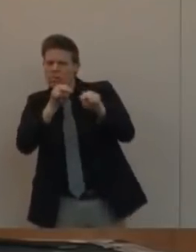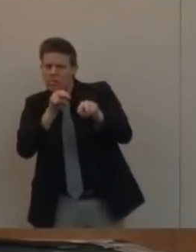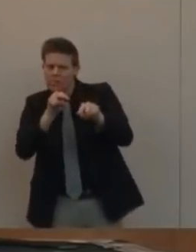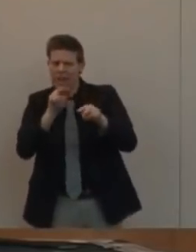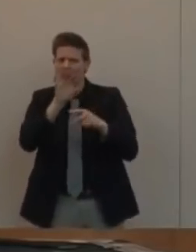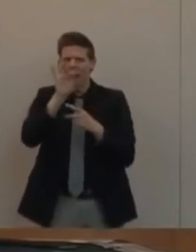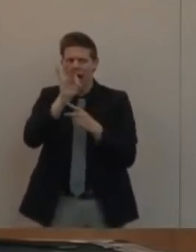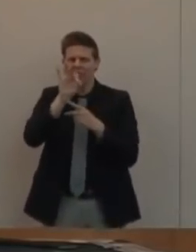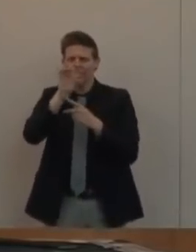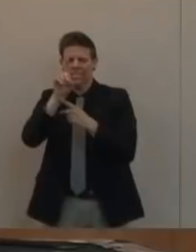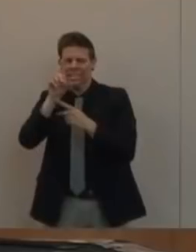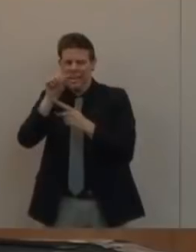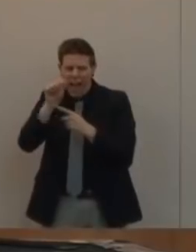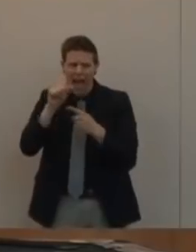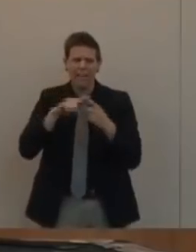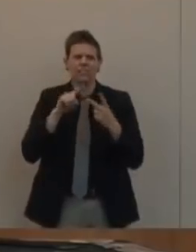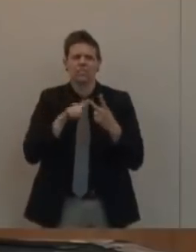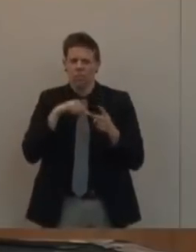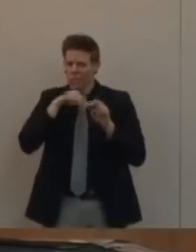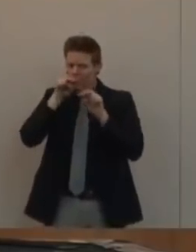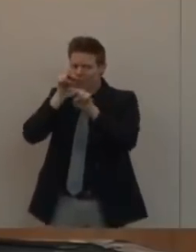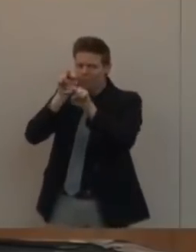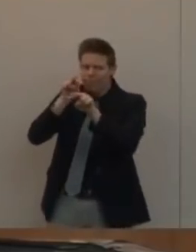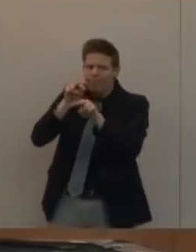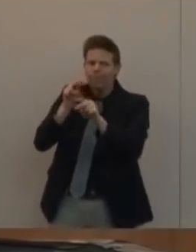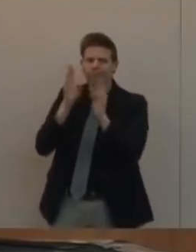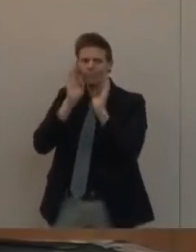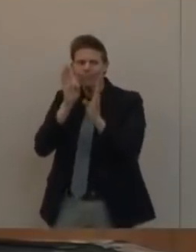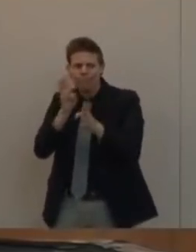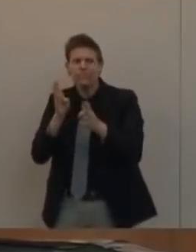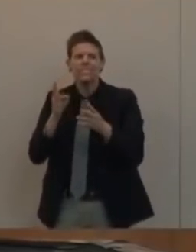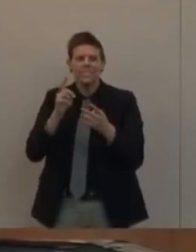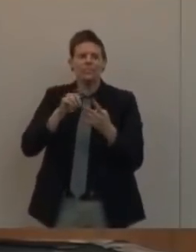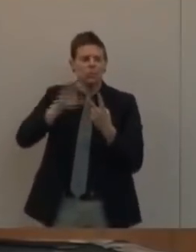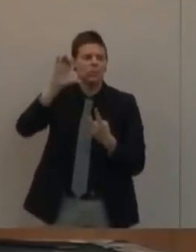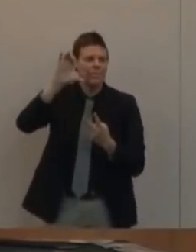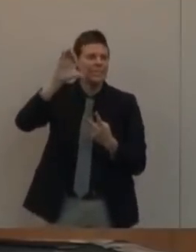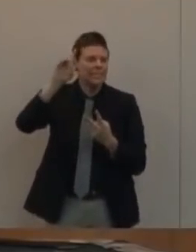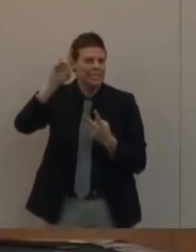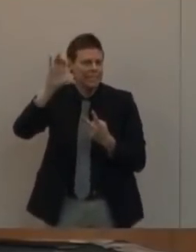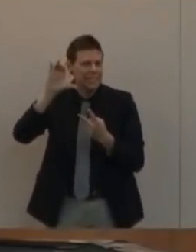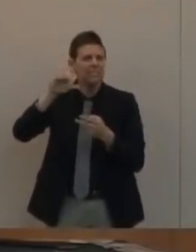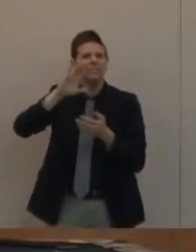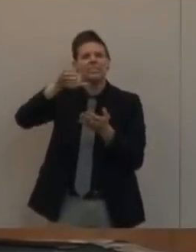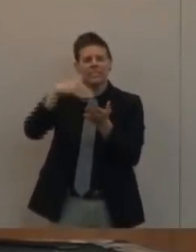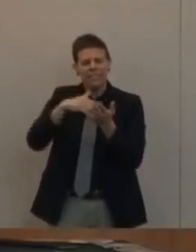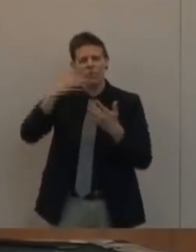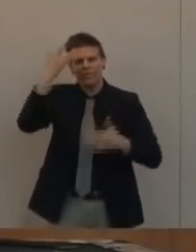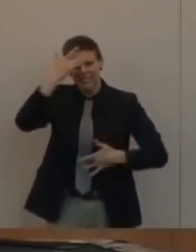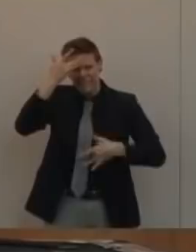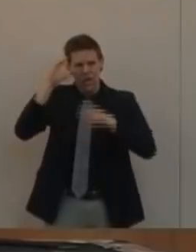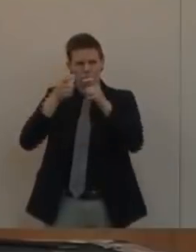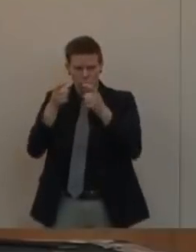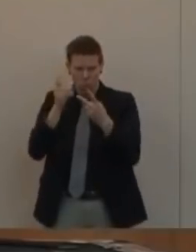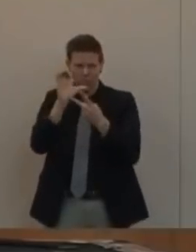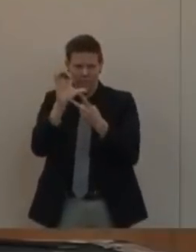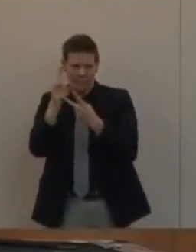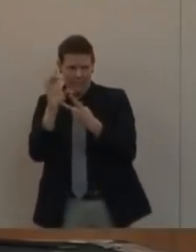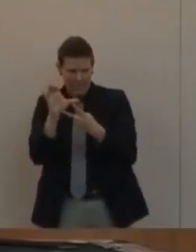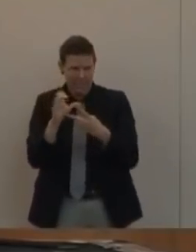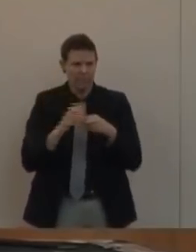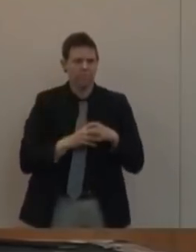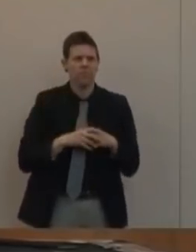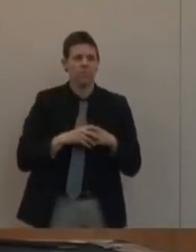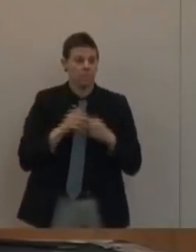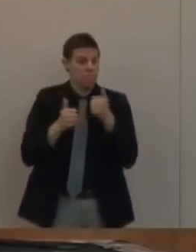pay attention, I apologize, to the CDC, the Centers for Disease Control. Like most of America, we